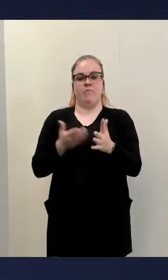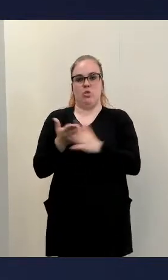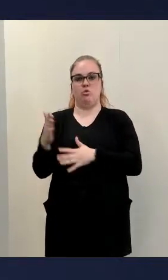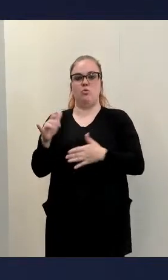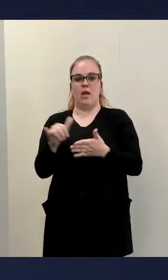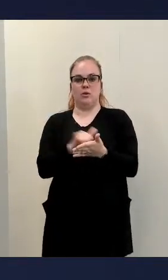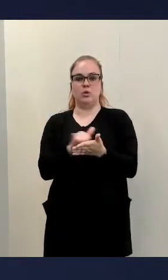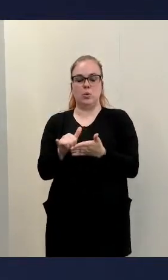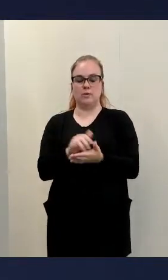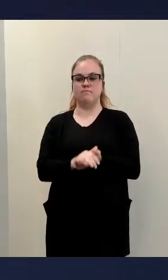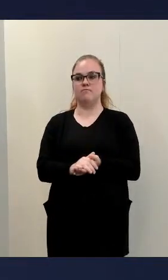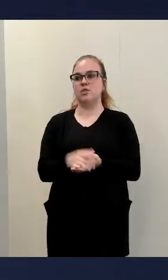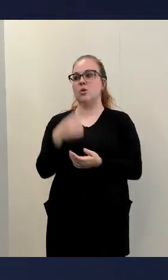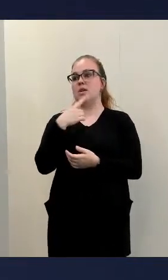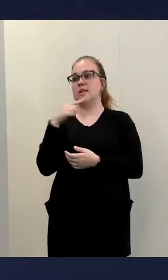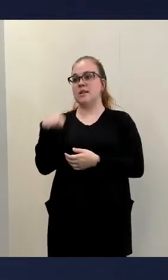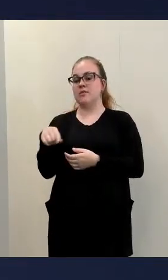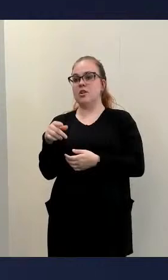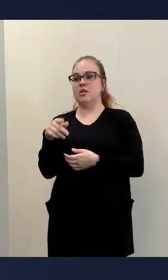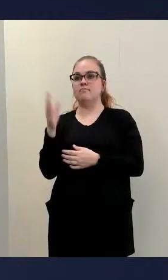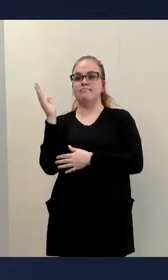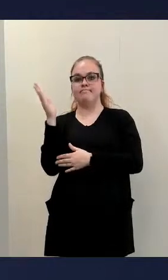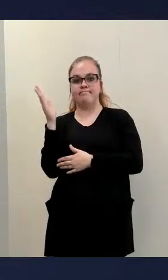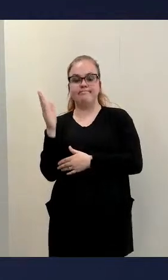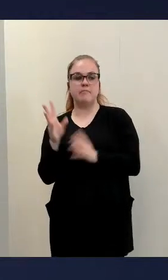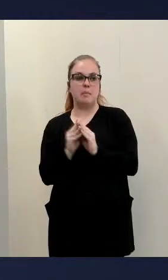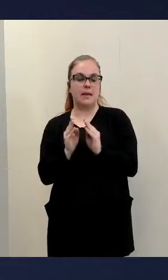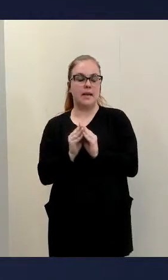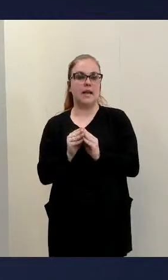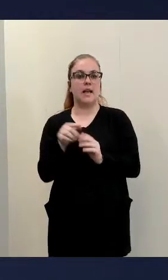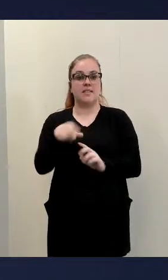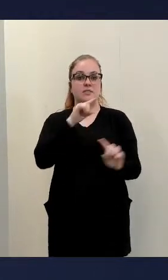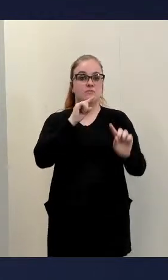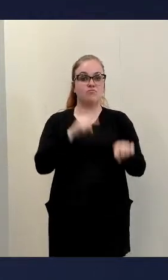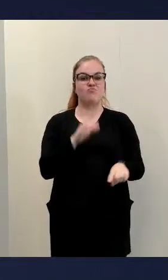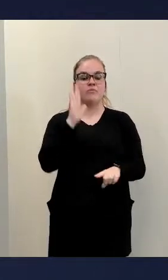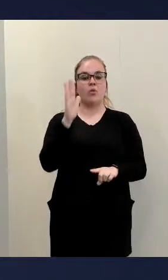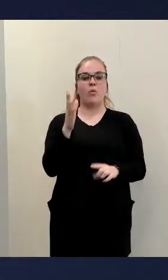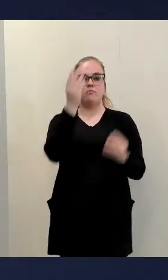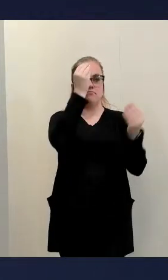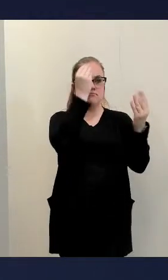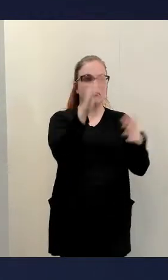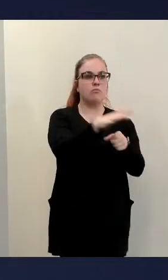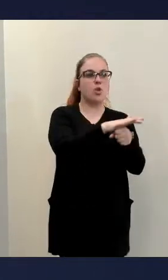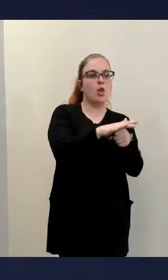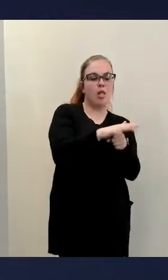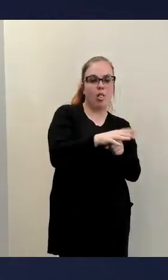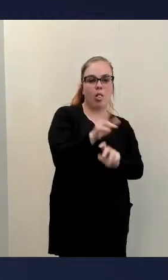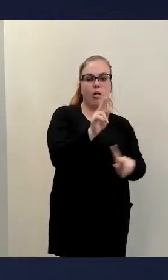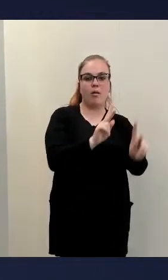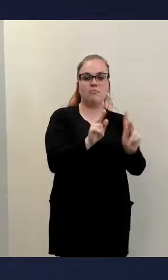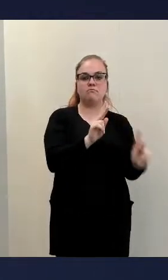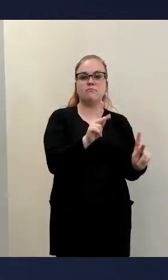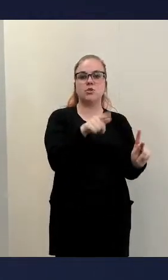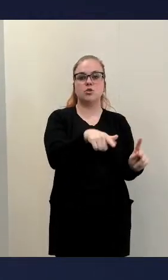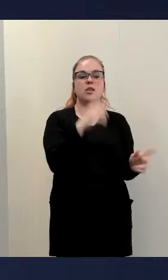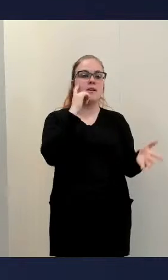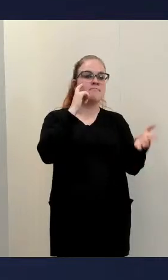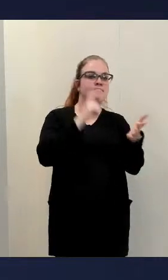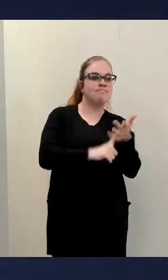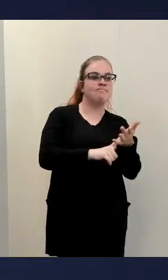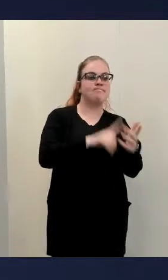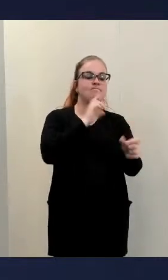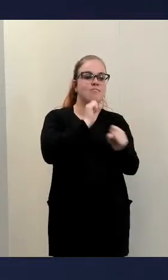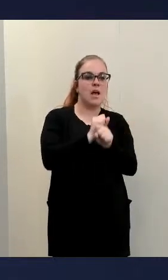I see this for our press conference, and this report will inform local efforts to identify root causes